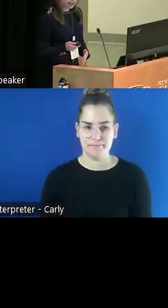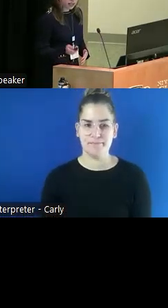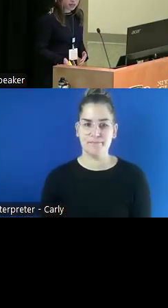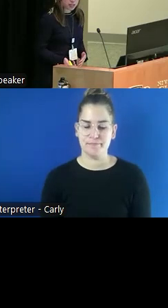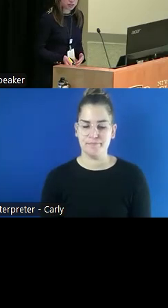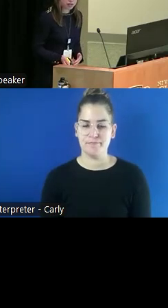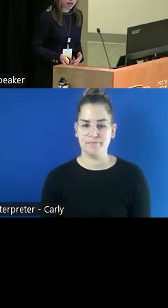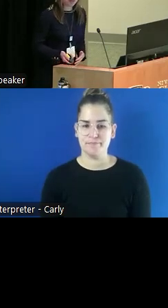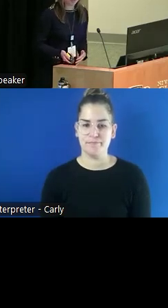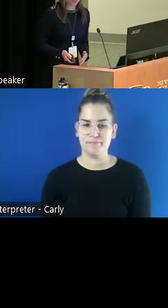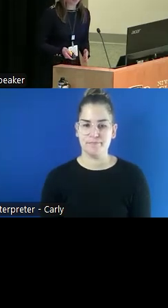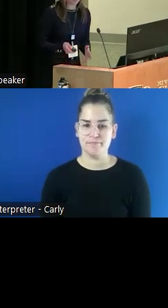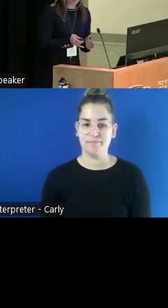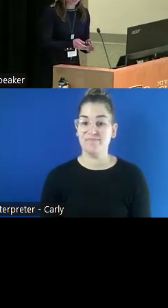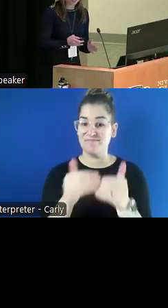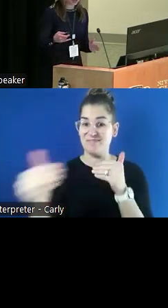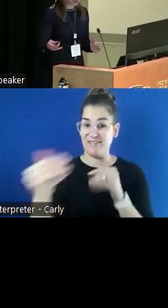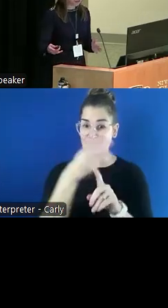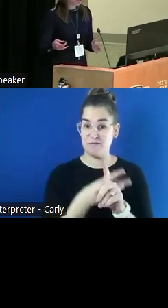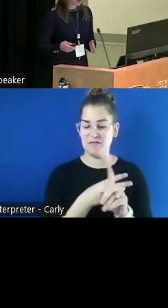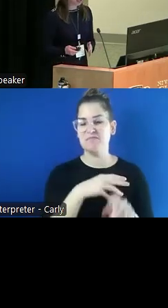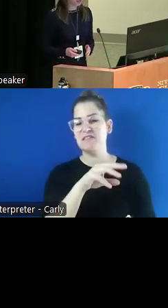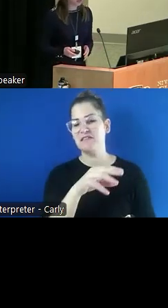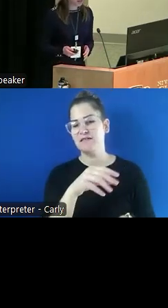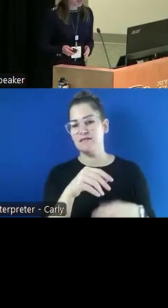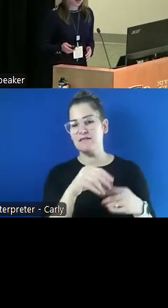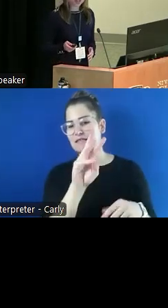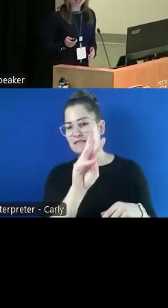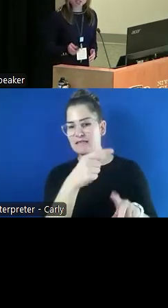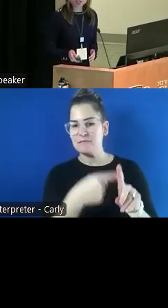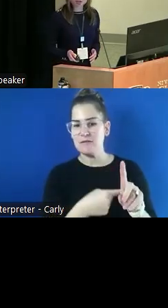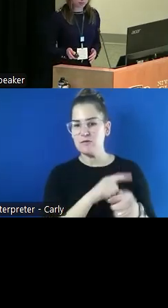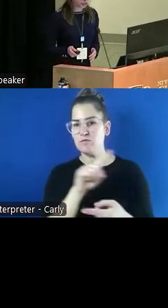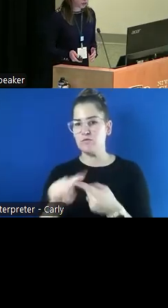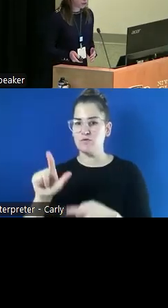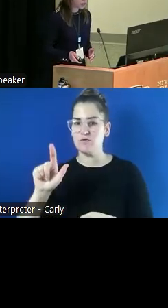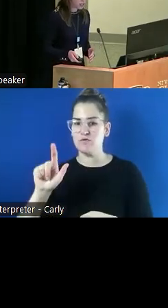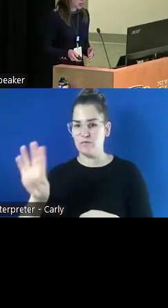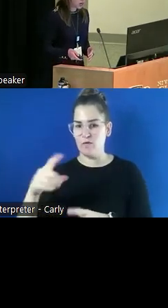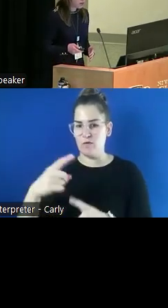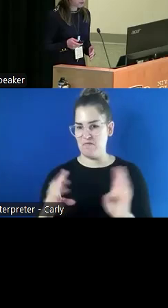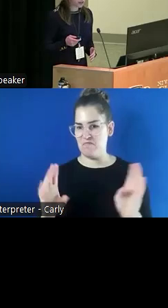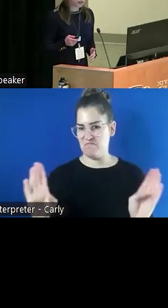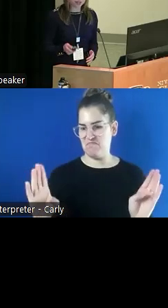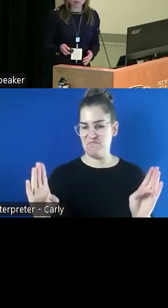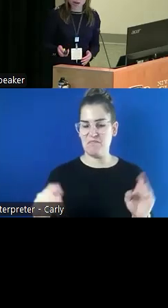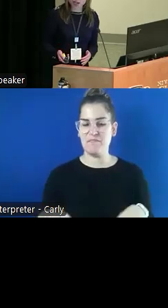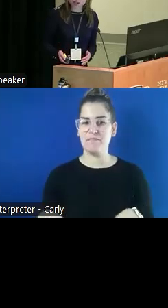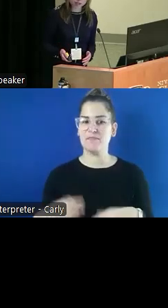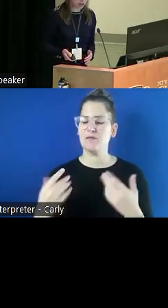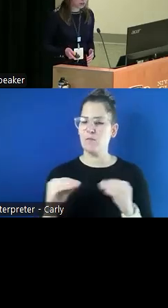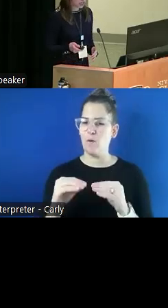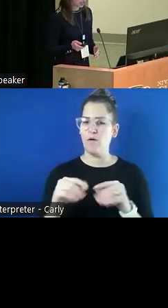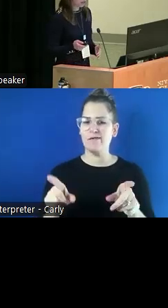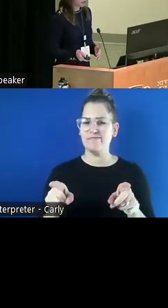In later months of observation, from 6 to 24 months, the transition group showed a more persistent